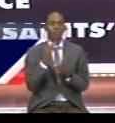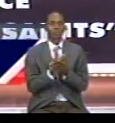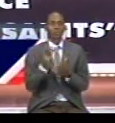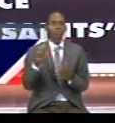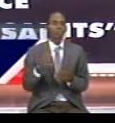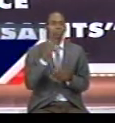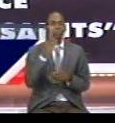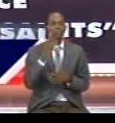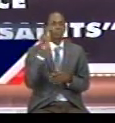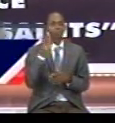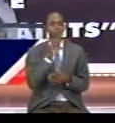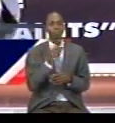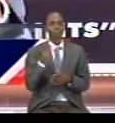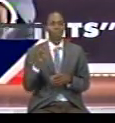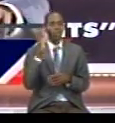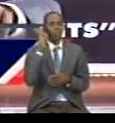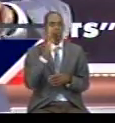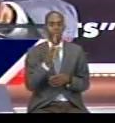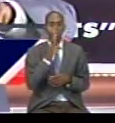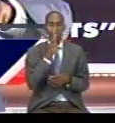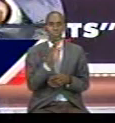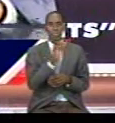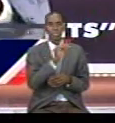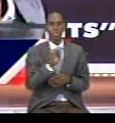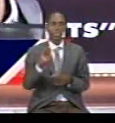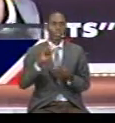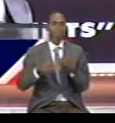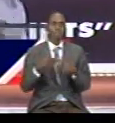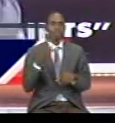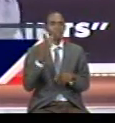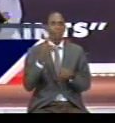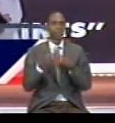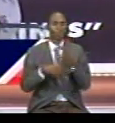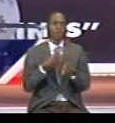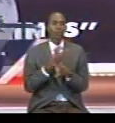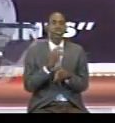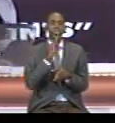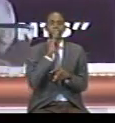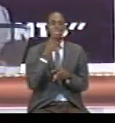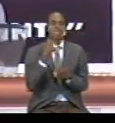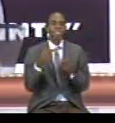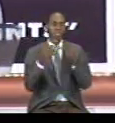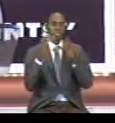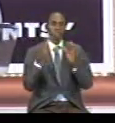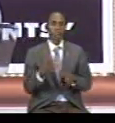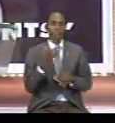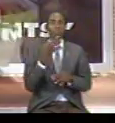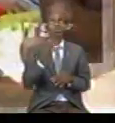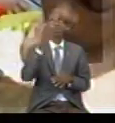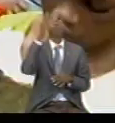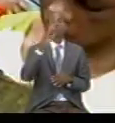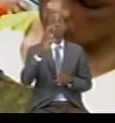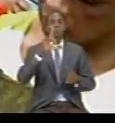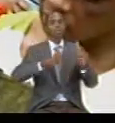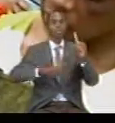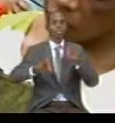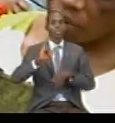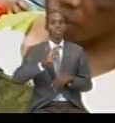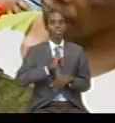whosoever therefore will be a friend of the world is the enemy of God. I will not be an enemy of